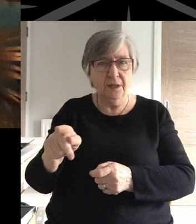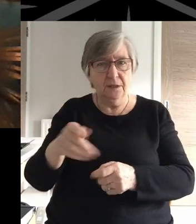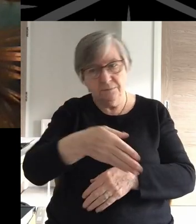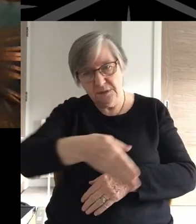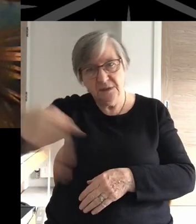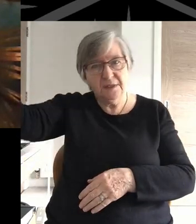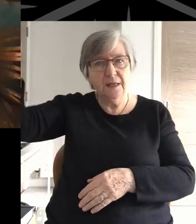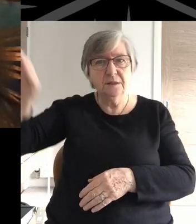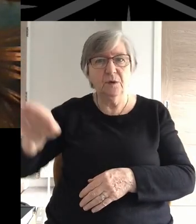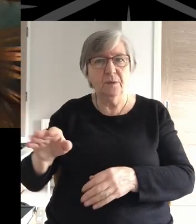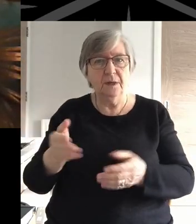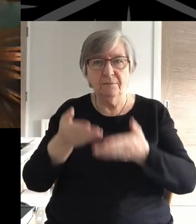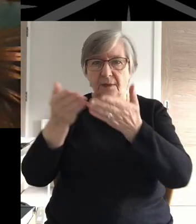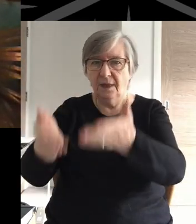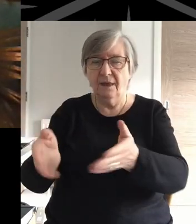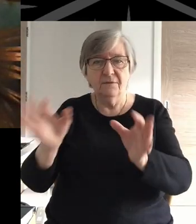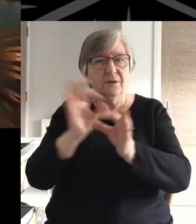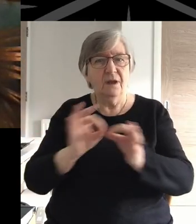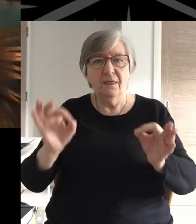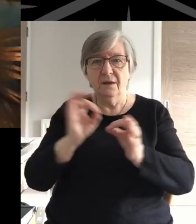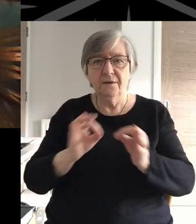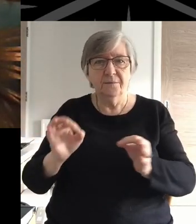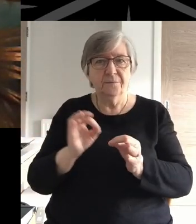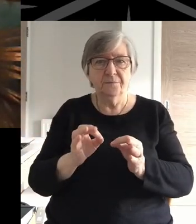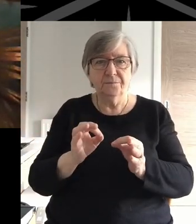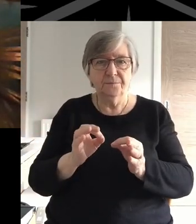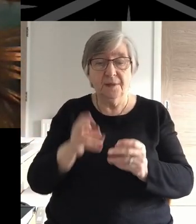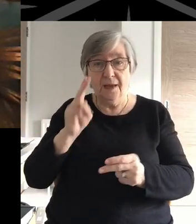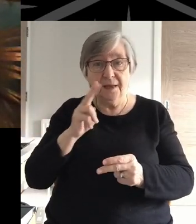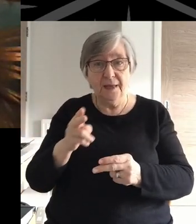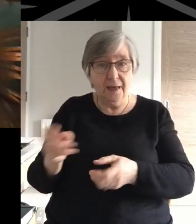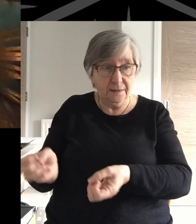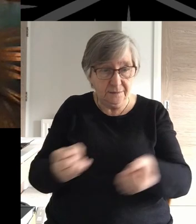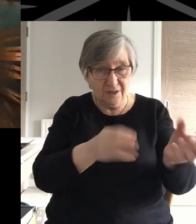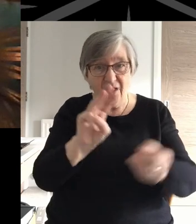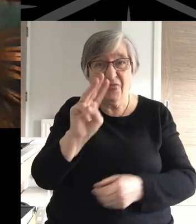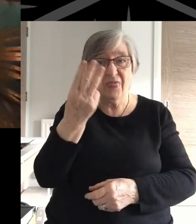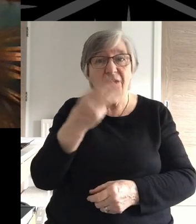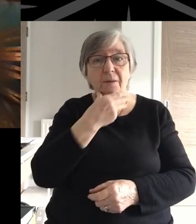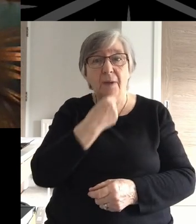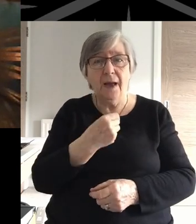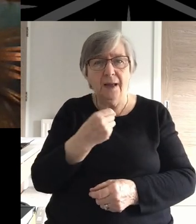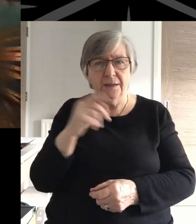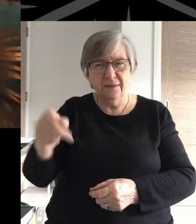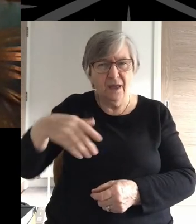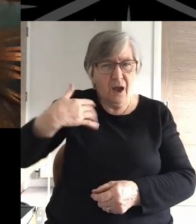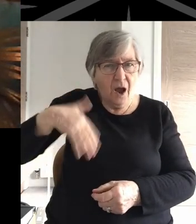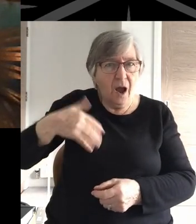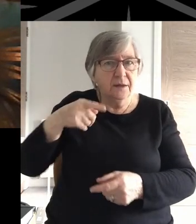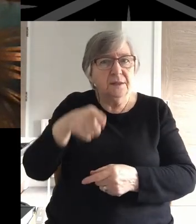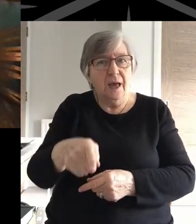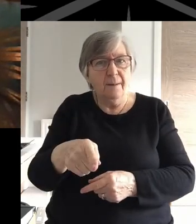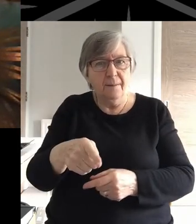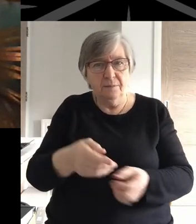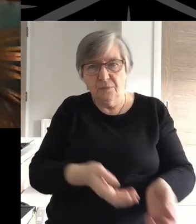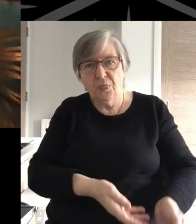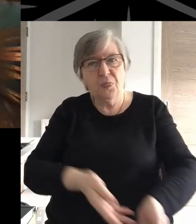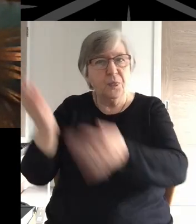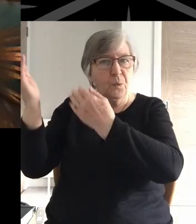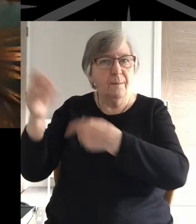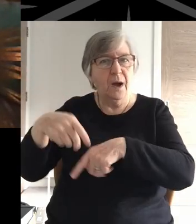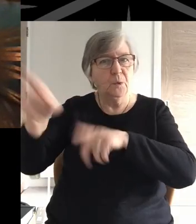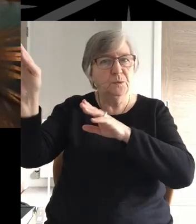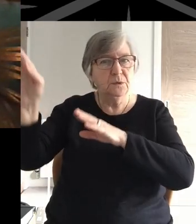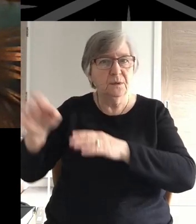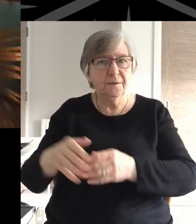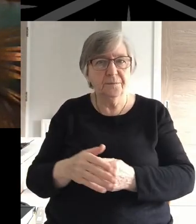and sent him away empty-handed. And again he sent a third, and they wounded him and